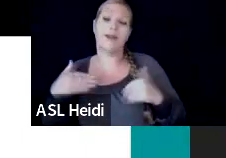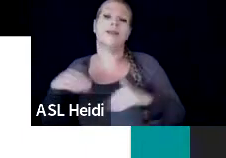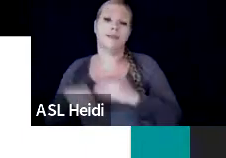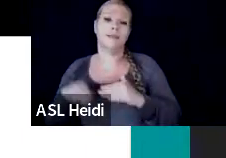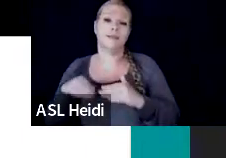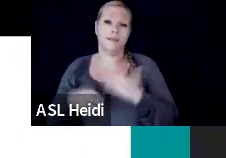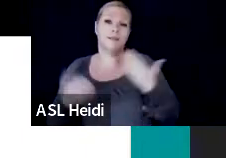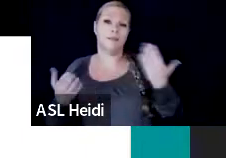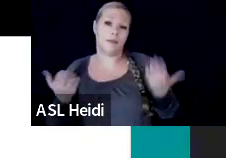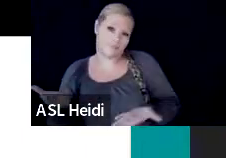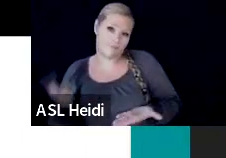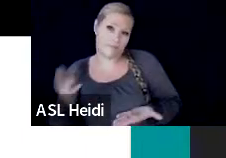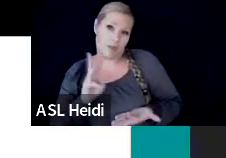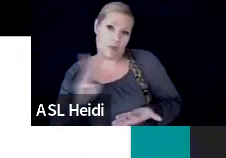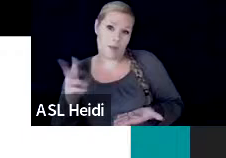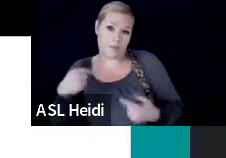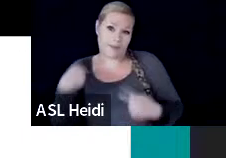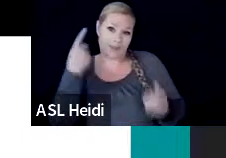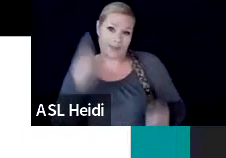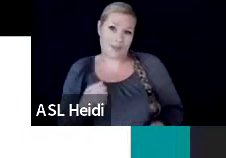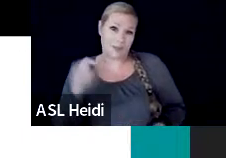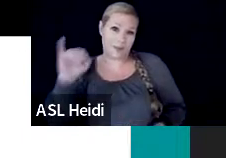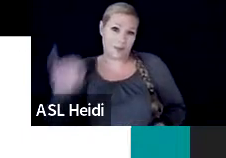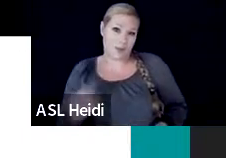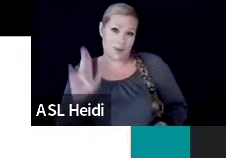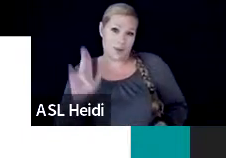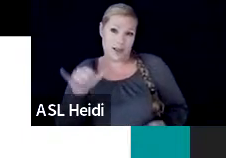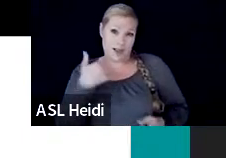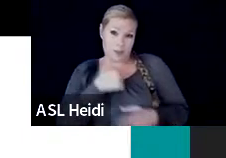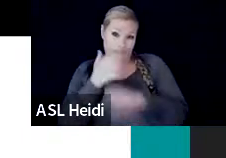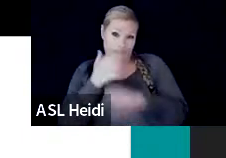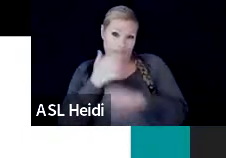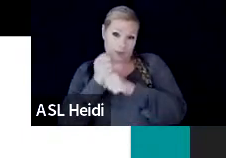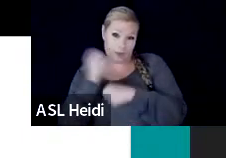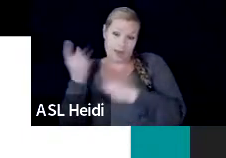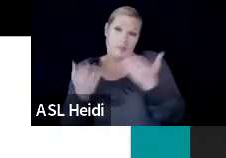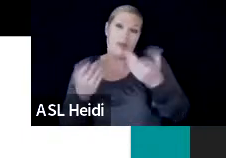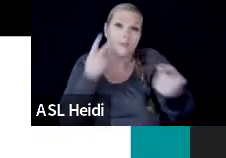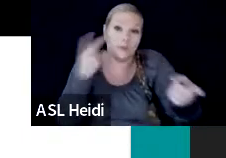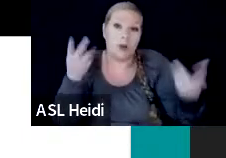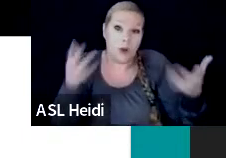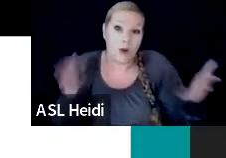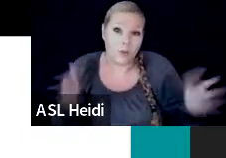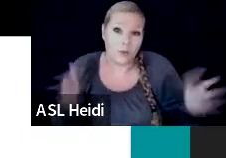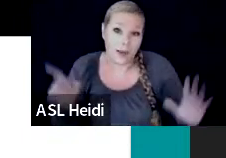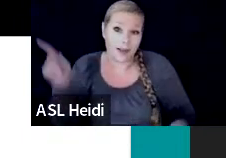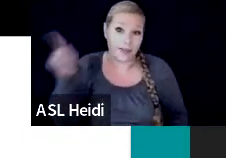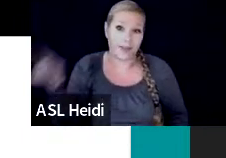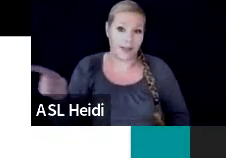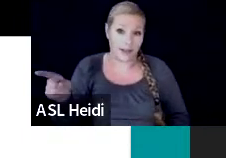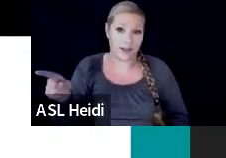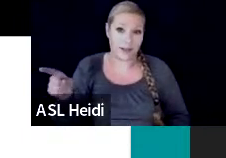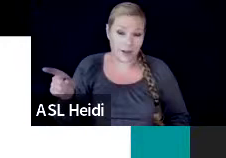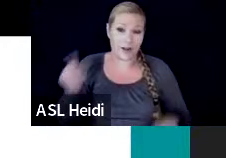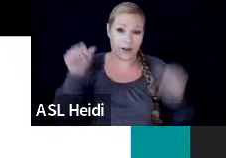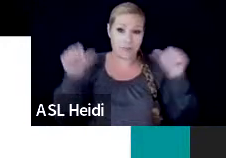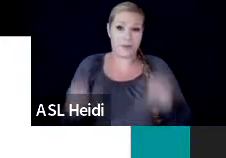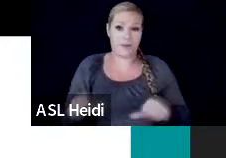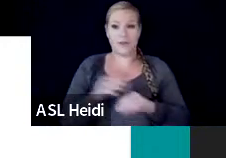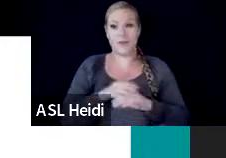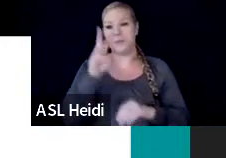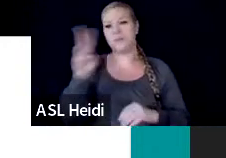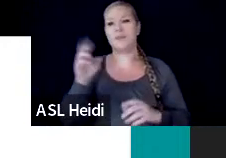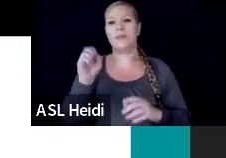them because they've been up there since July when we received them. As you can see, here are the different topics that